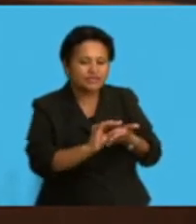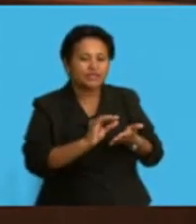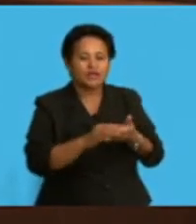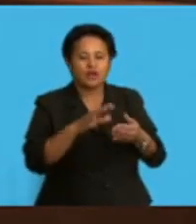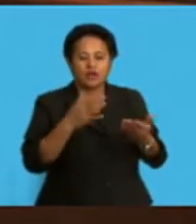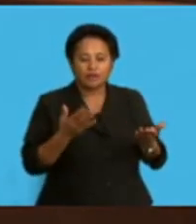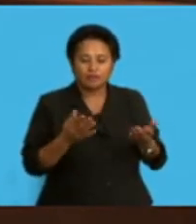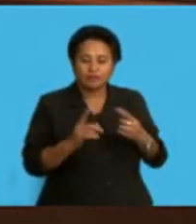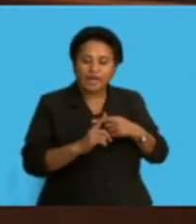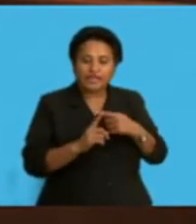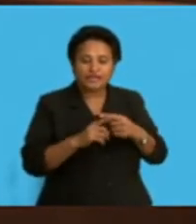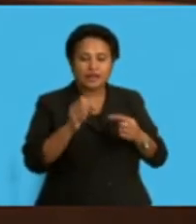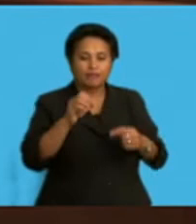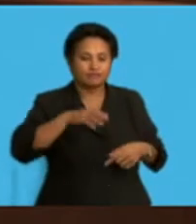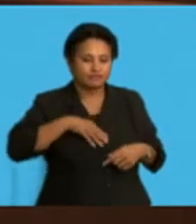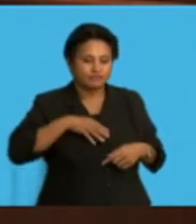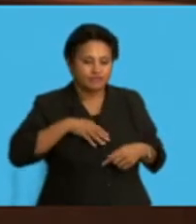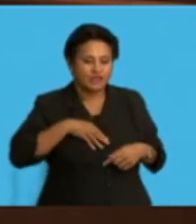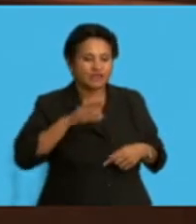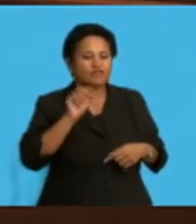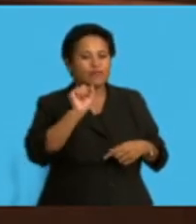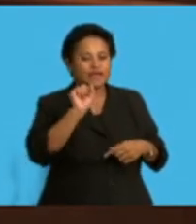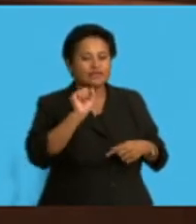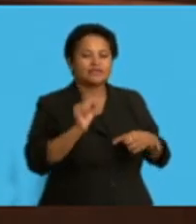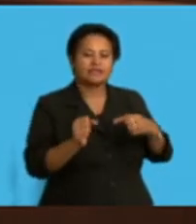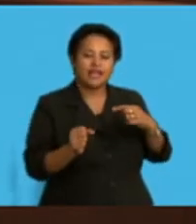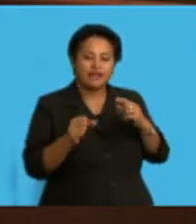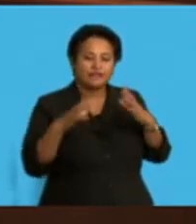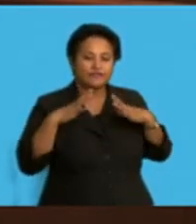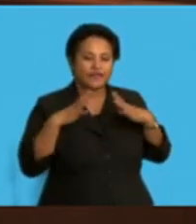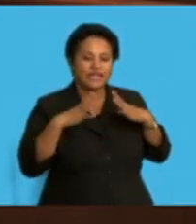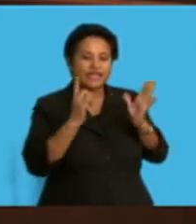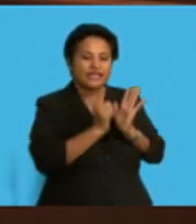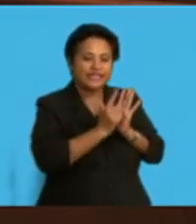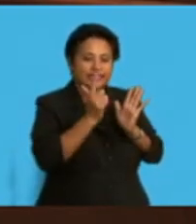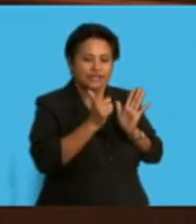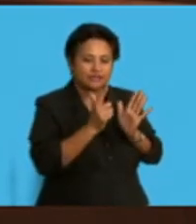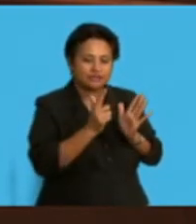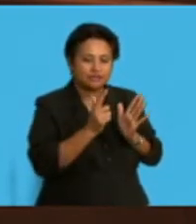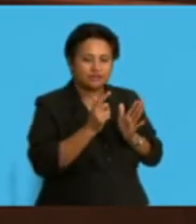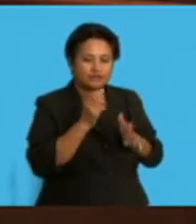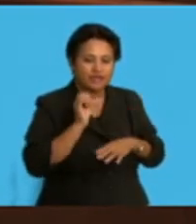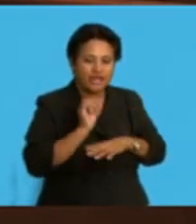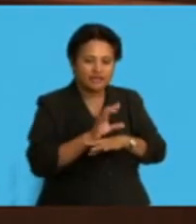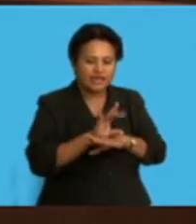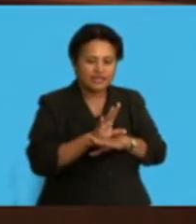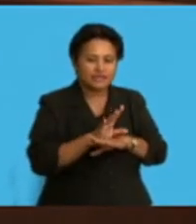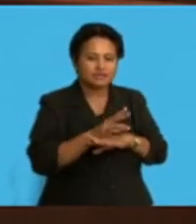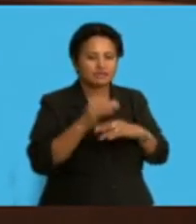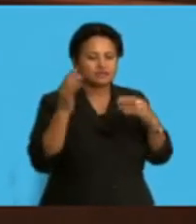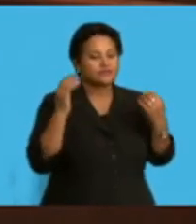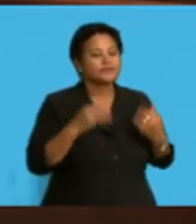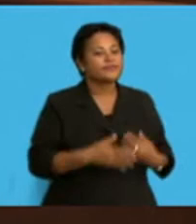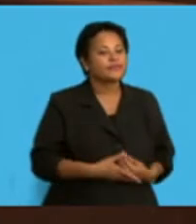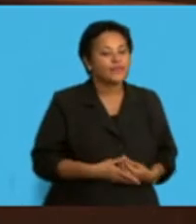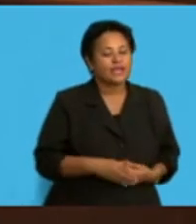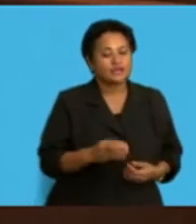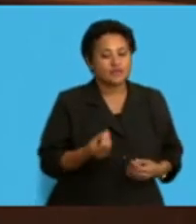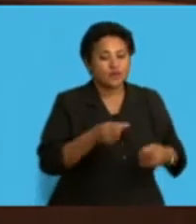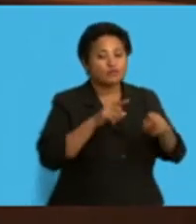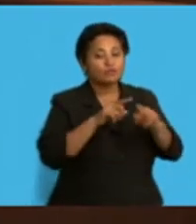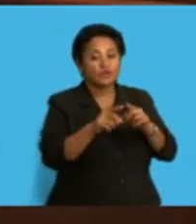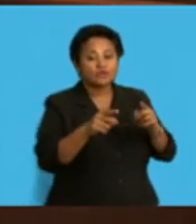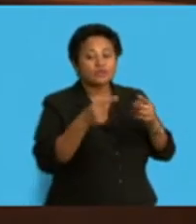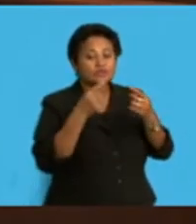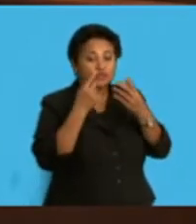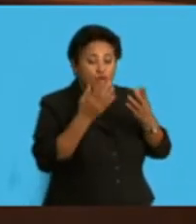medicines and bus fares, and providing legal aid. It is a fact, Madam Speaker, that Fijians are consuming more now. Most of our indicators